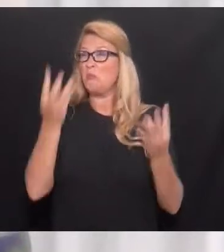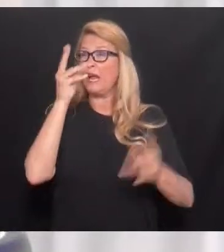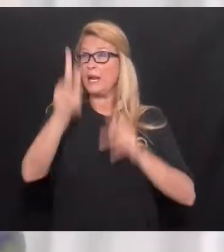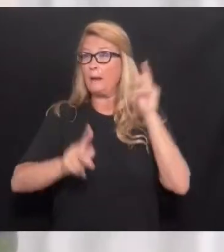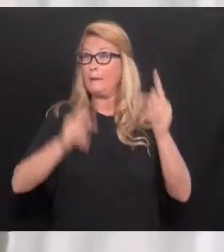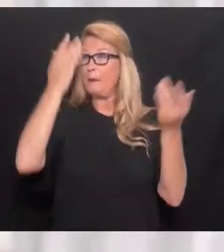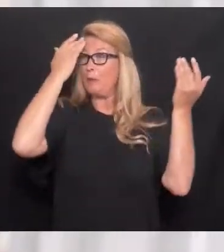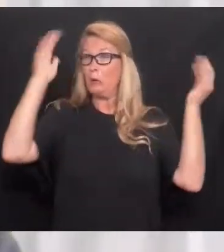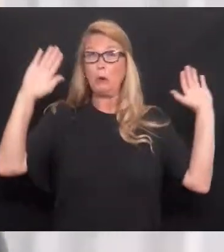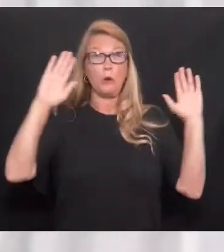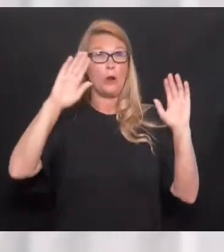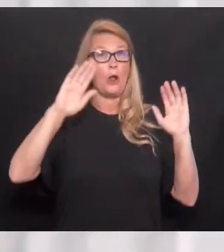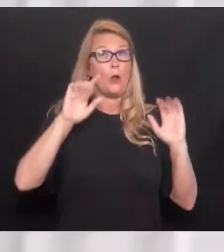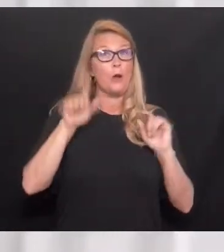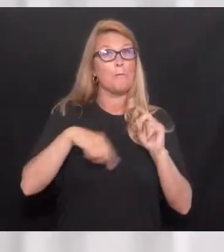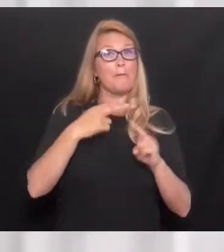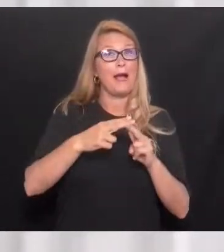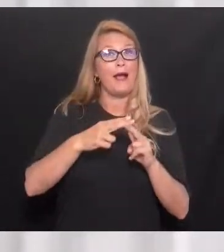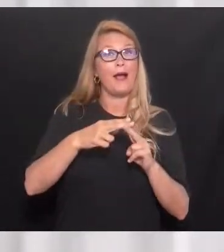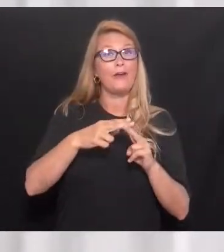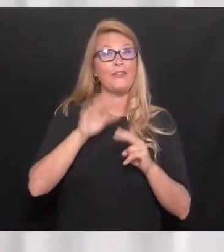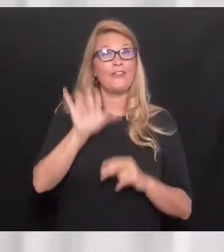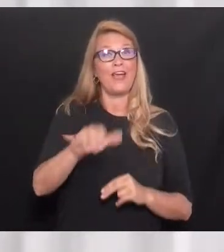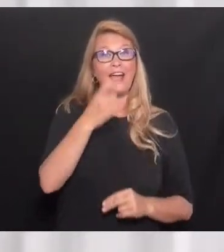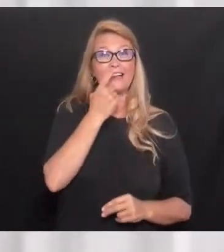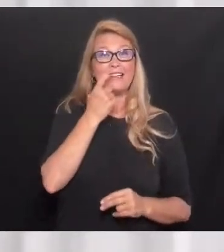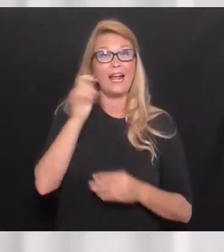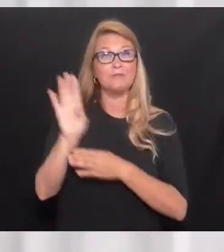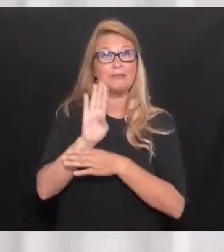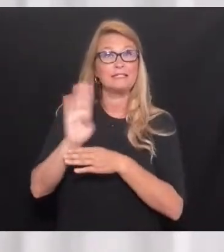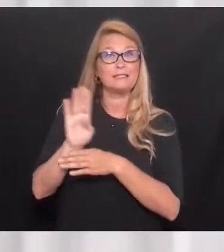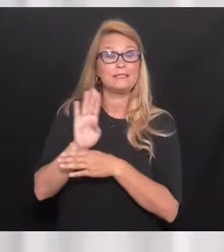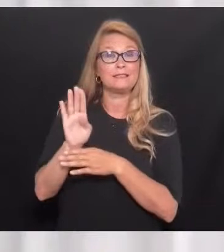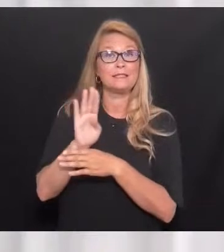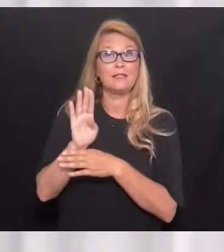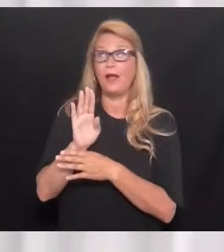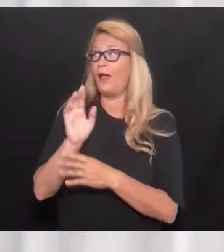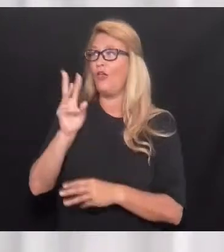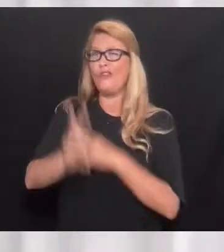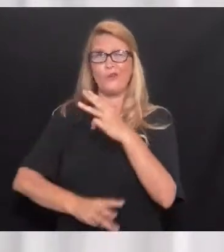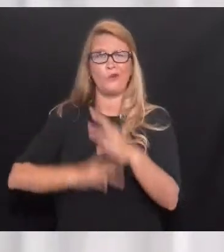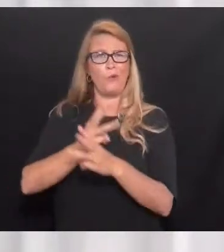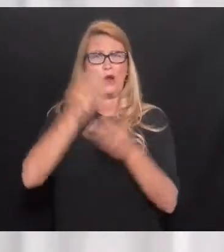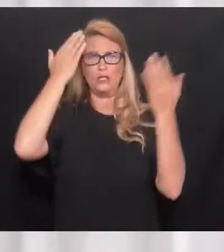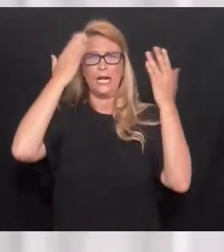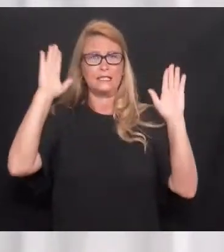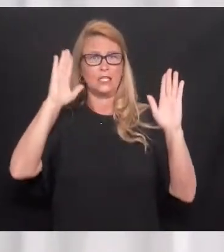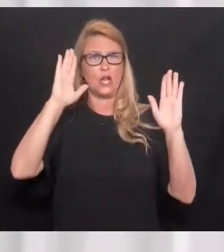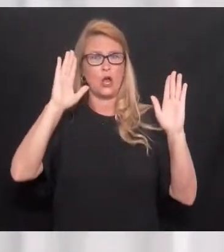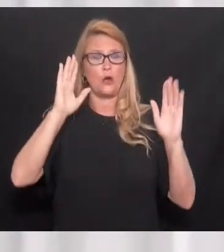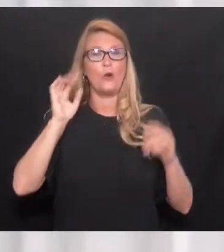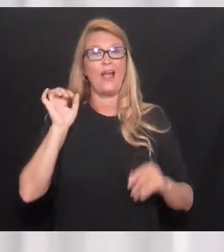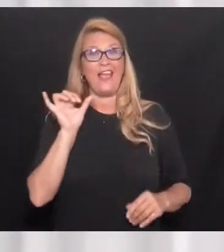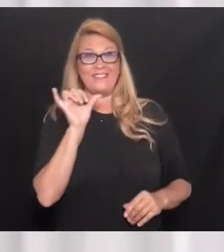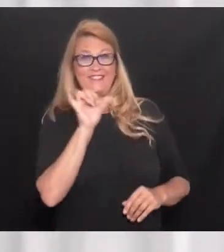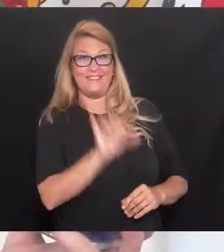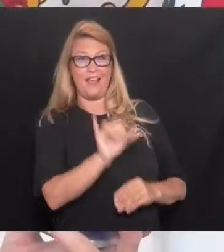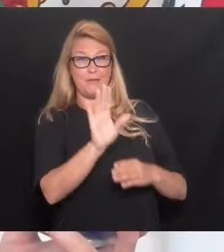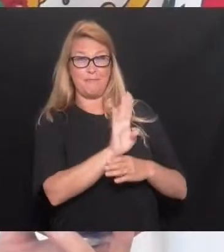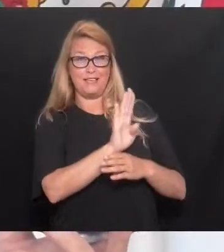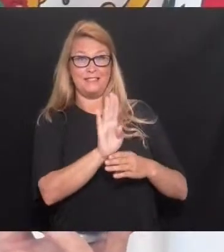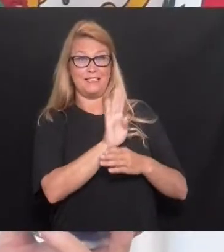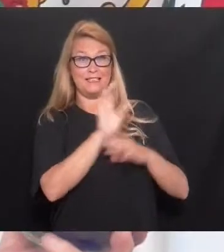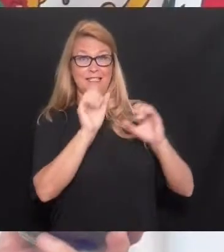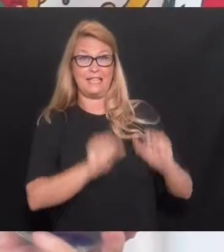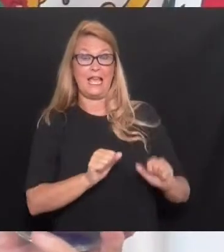kept somehow, some way in West Virginia, and the world doesn't know about it. I mean, this industry could grow,